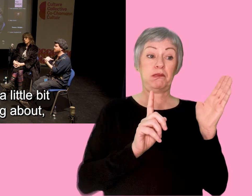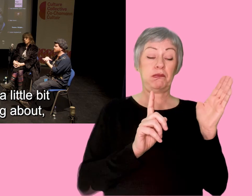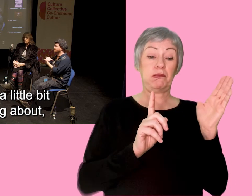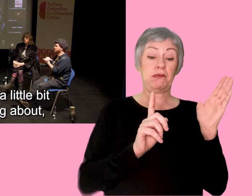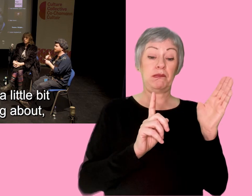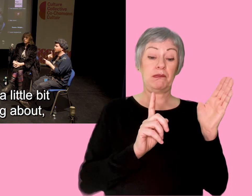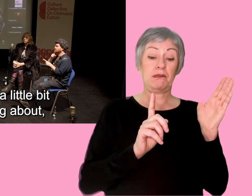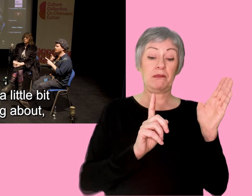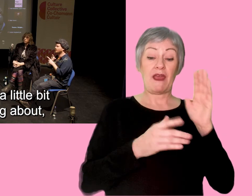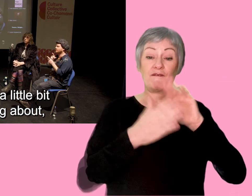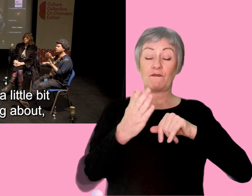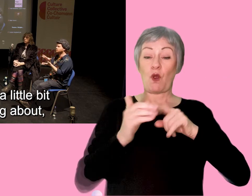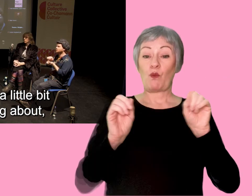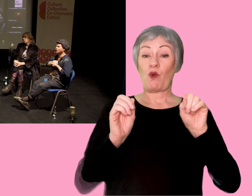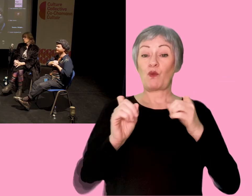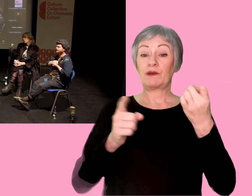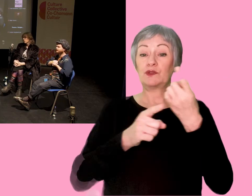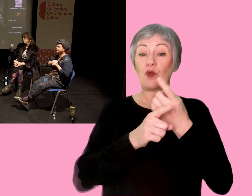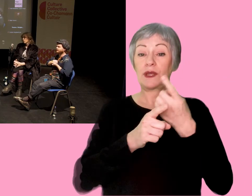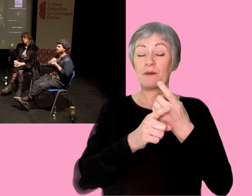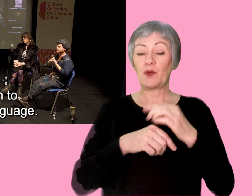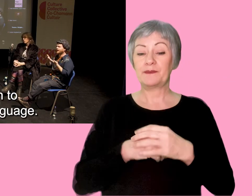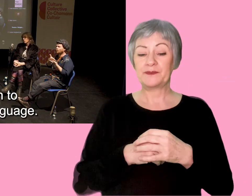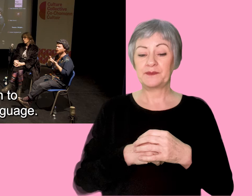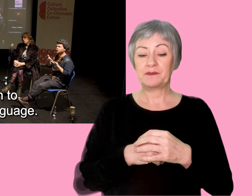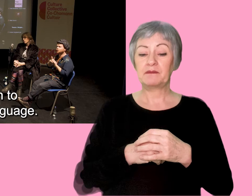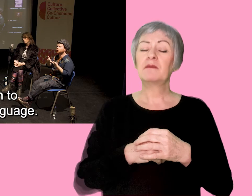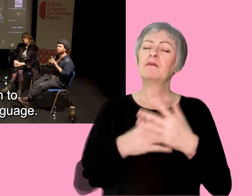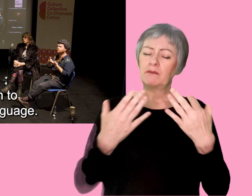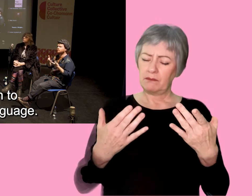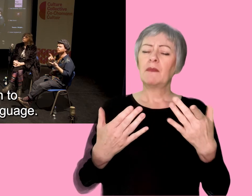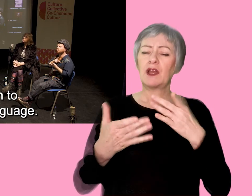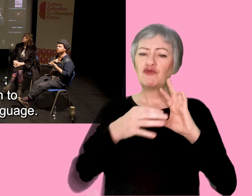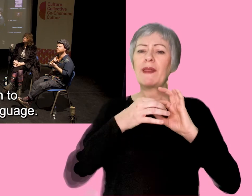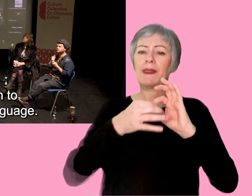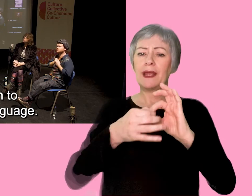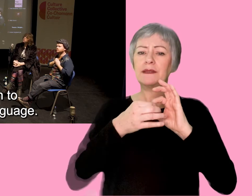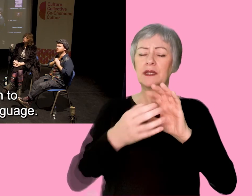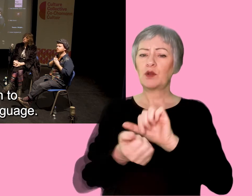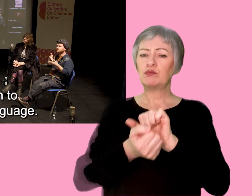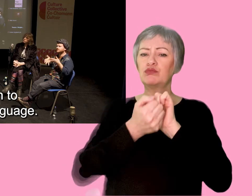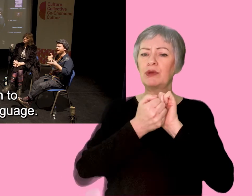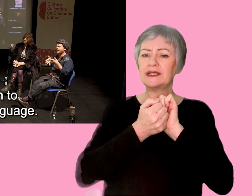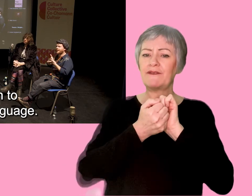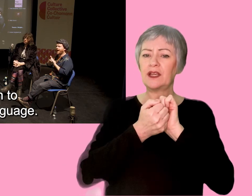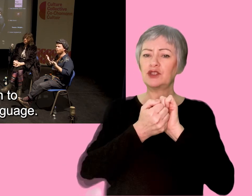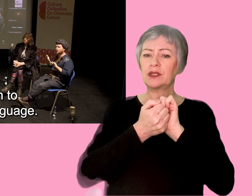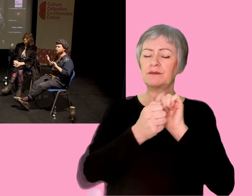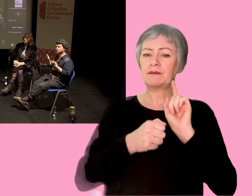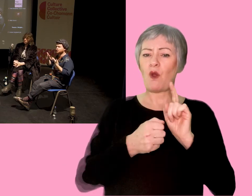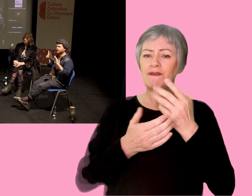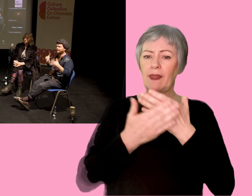sidestepping a little bit from what we're talking about, but it is in relation to preservation of a